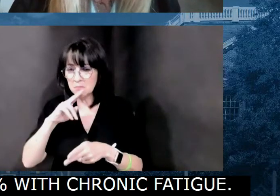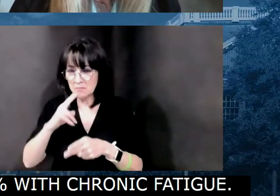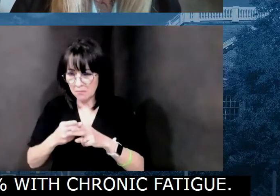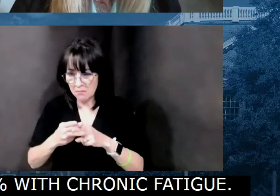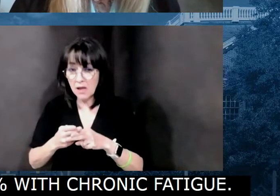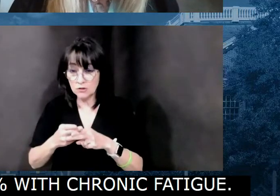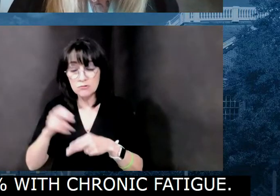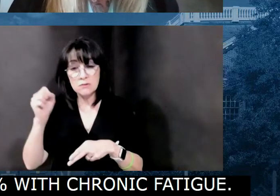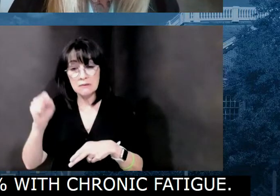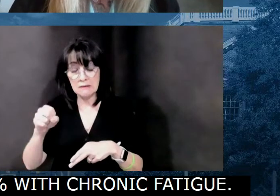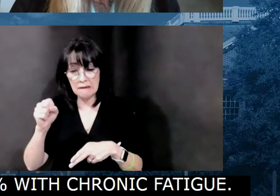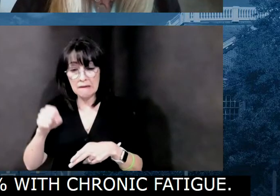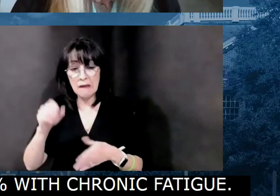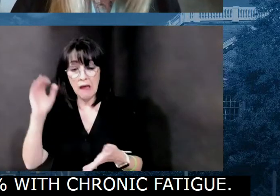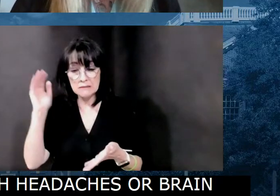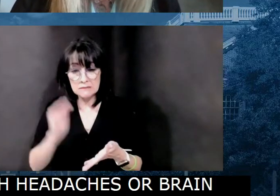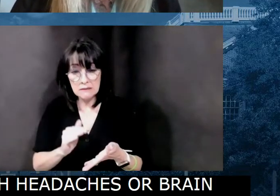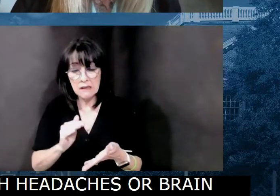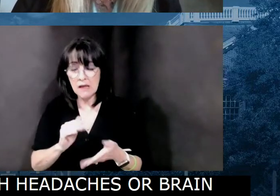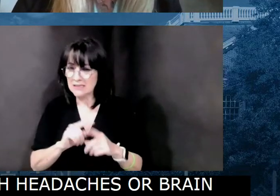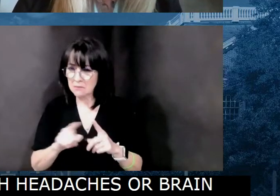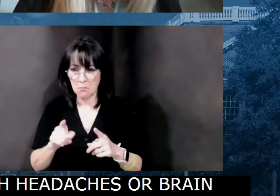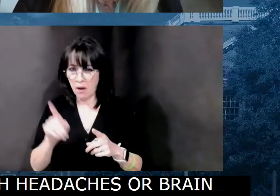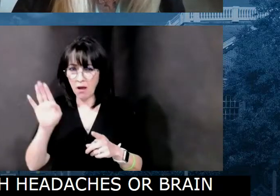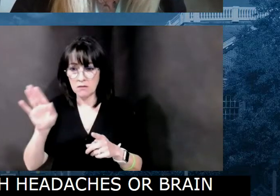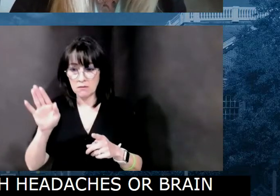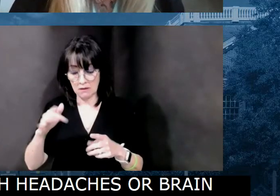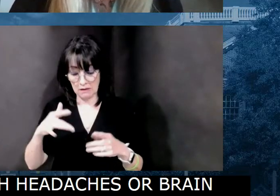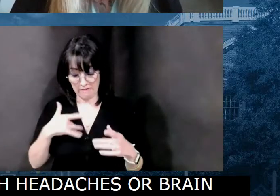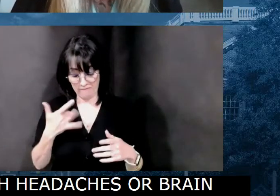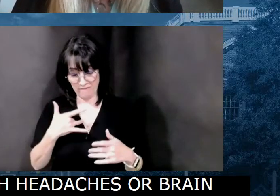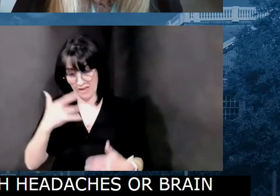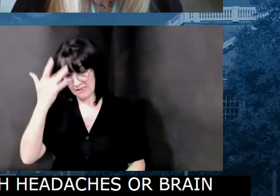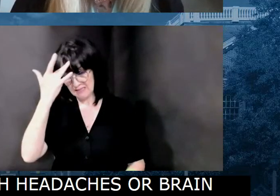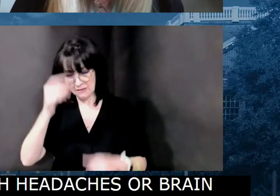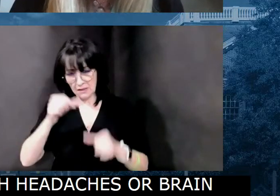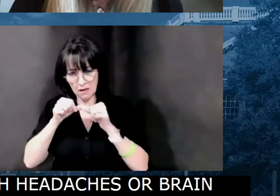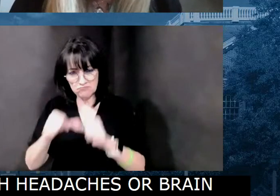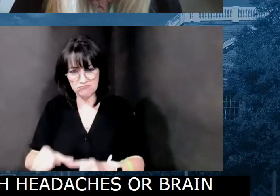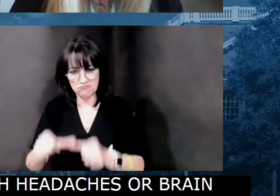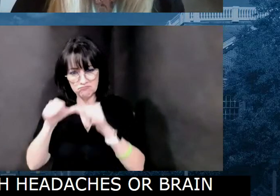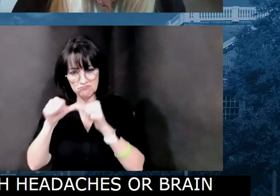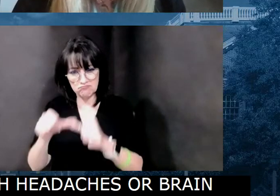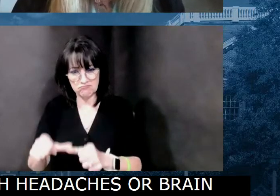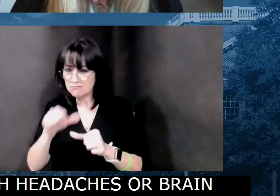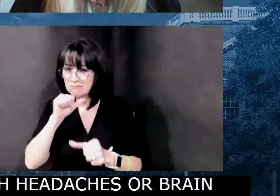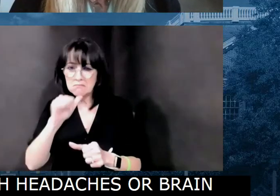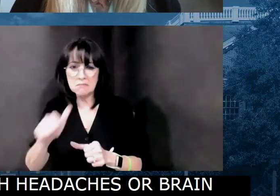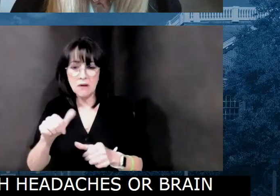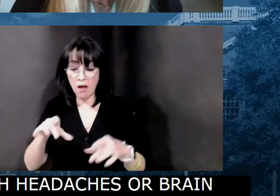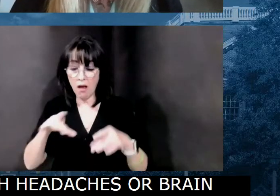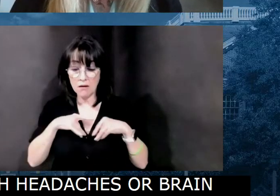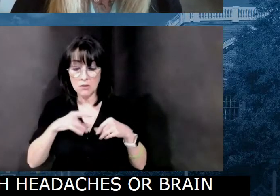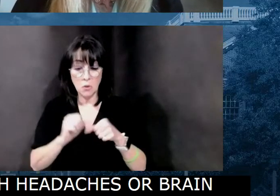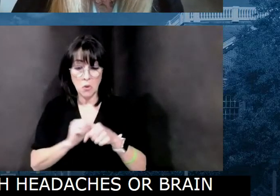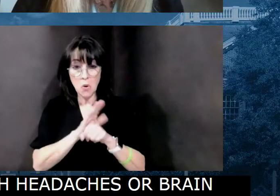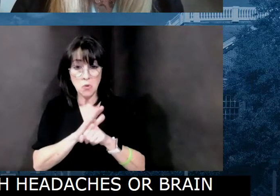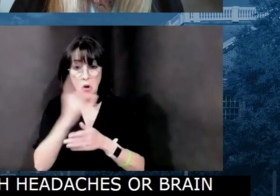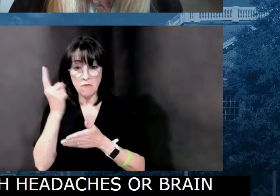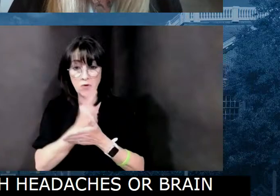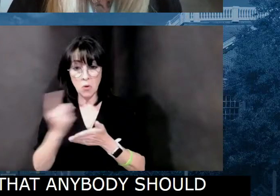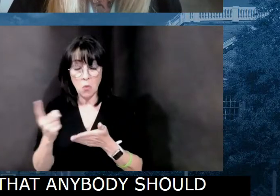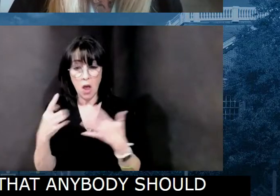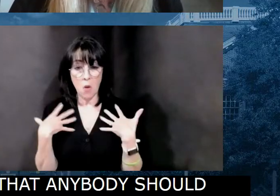not an infection that anybody should want to get or to have. So we all should do everything we